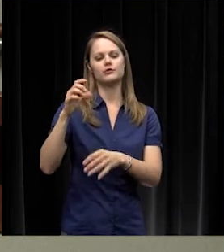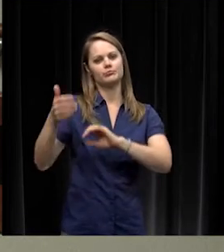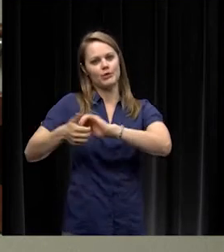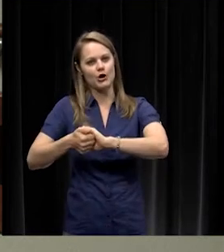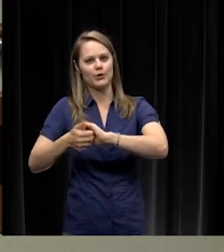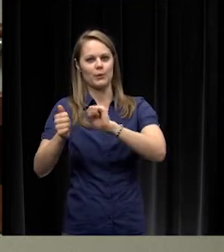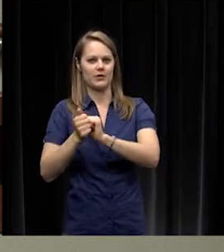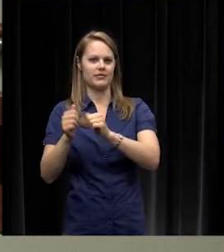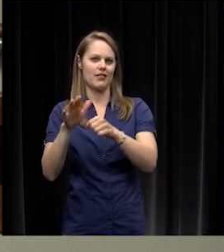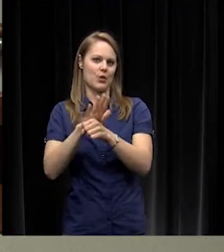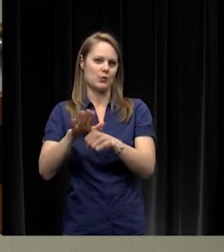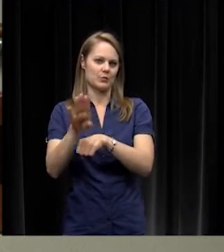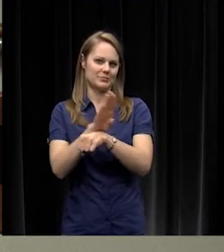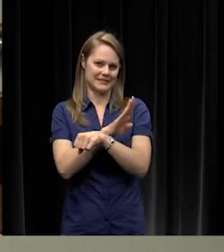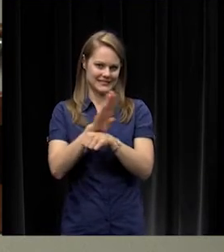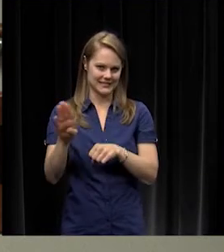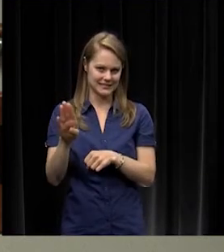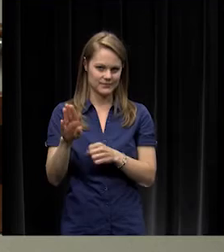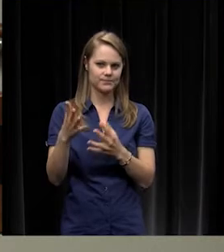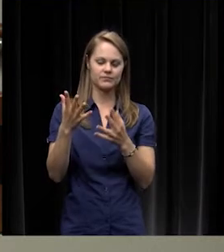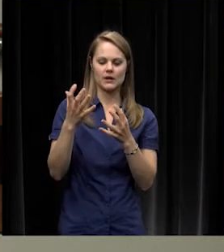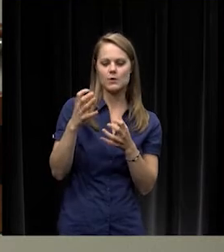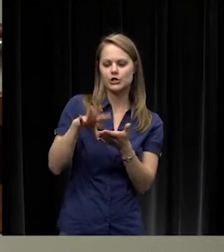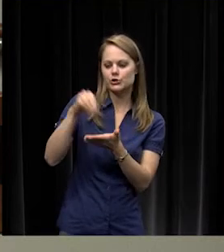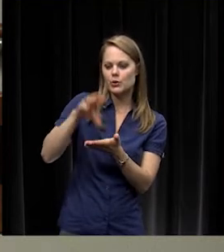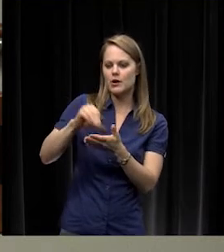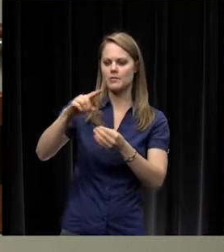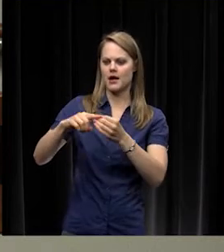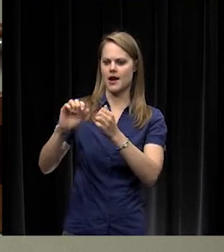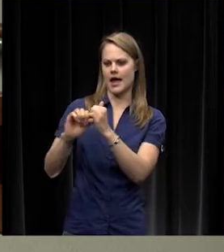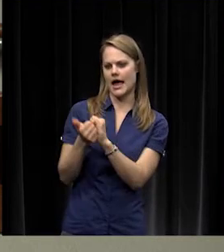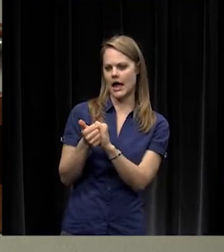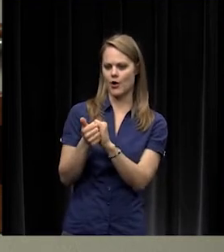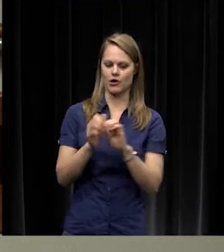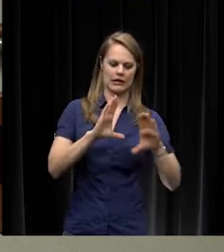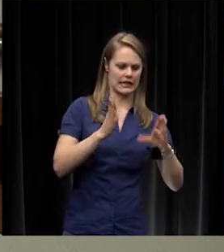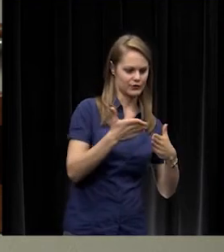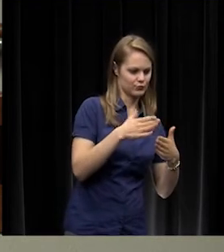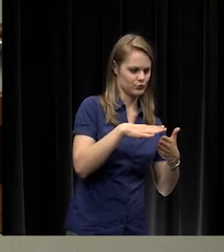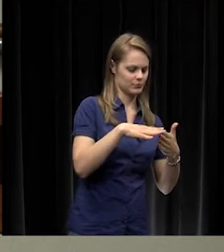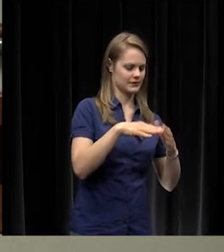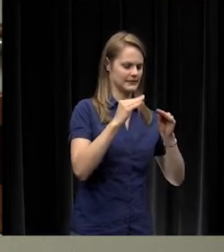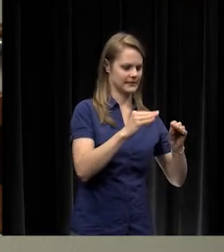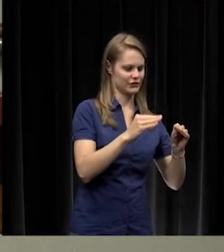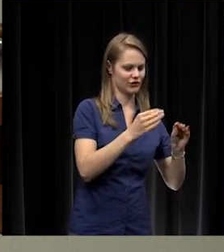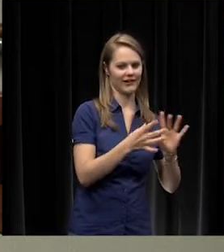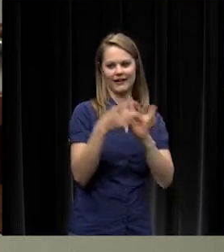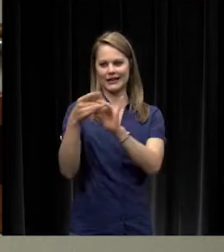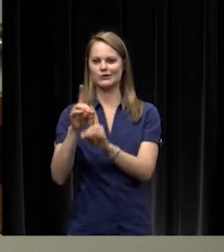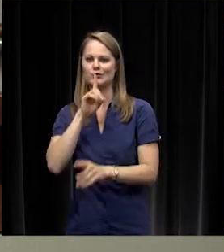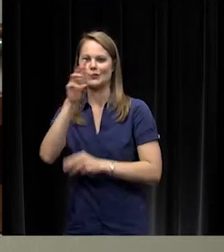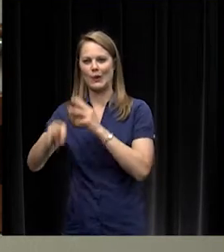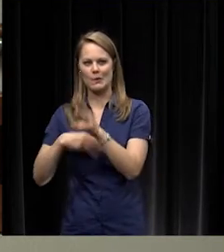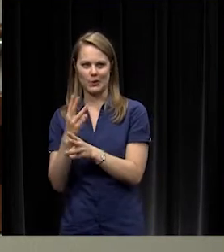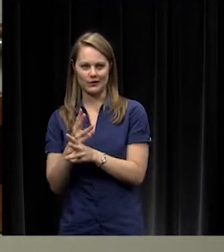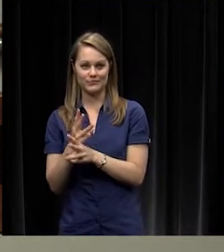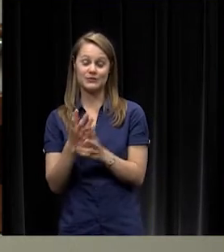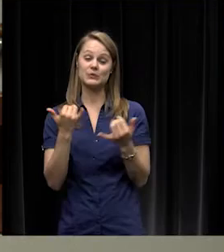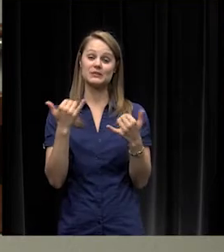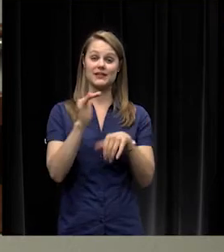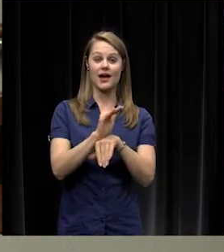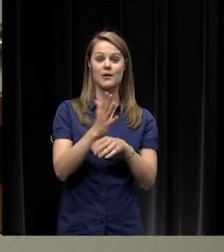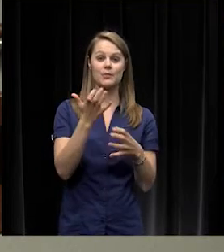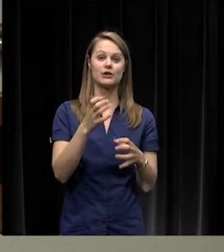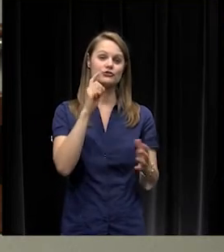to find real life connections that can be incorporated into their classroom to enhance their curriculum. Tonight, we both recognize our staff as well as